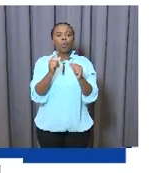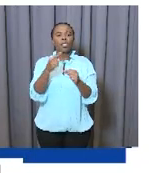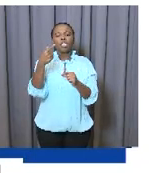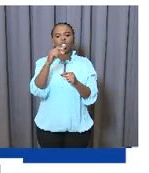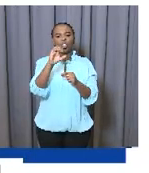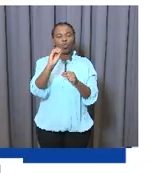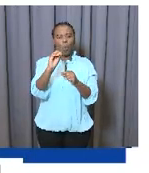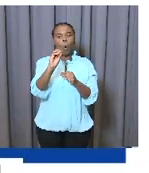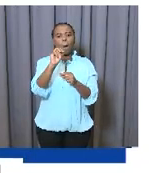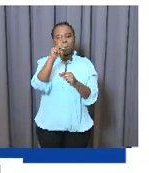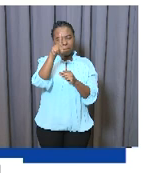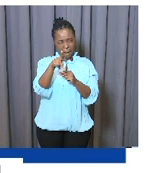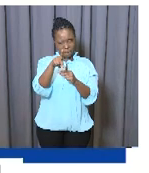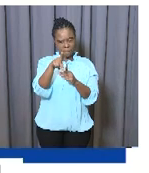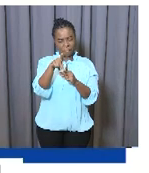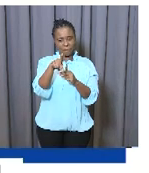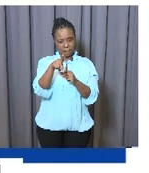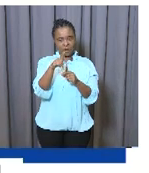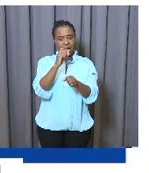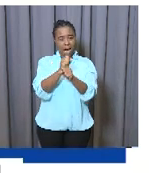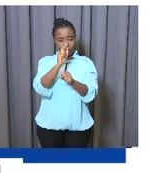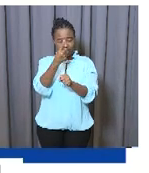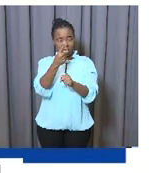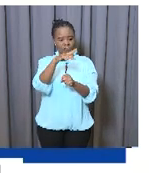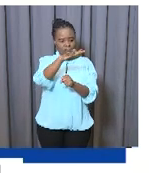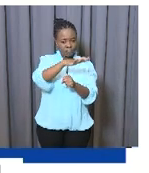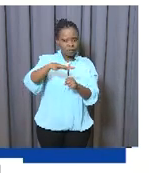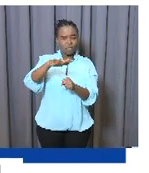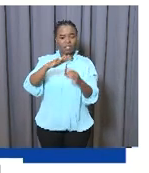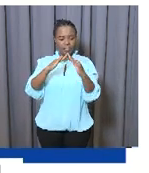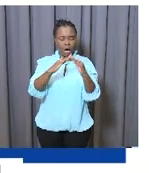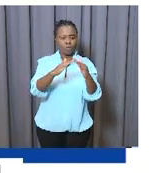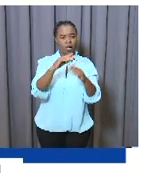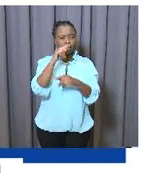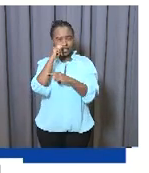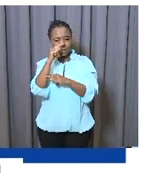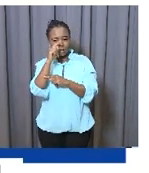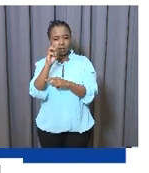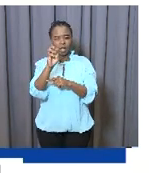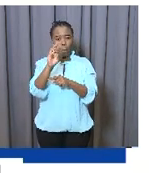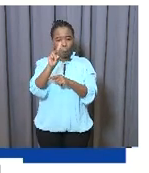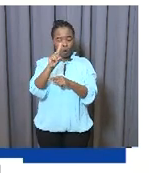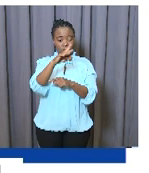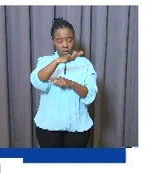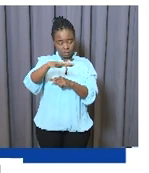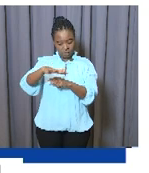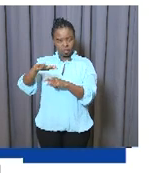we geo map various areas of Gauteng, the townships, the wards, the suburbs, in terms of what is called